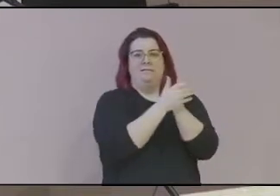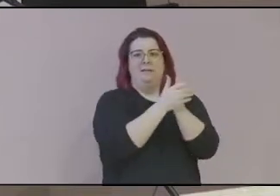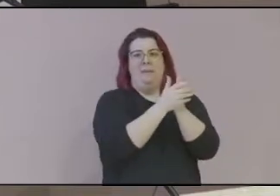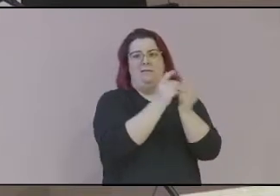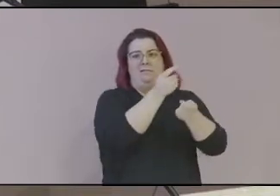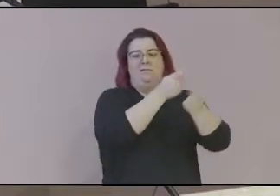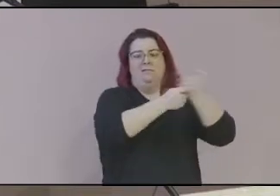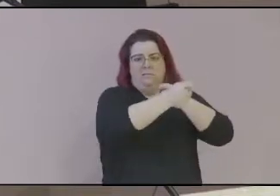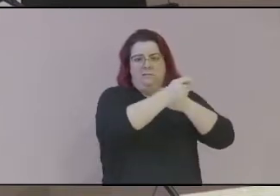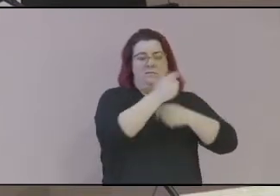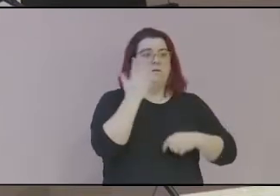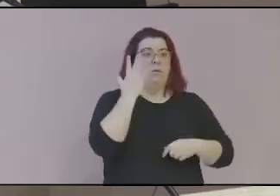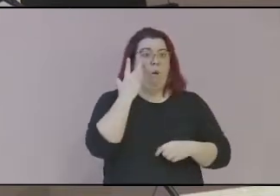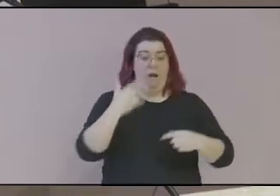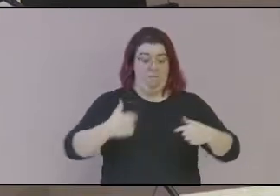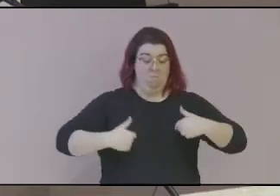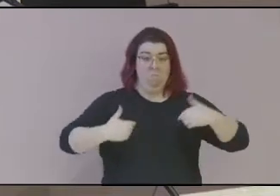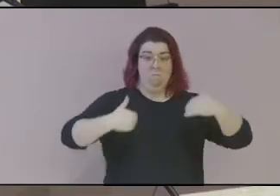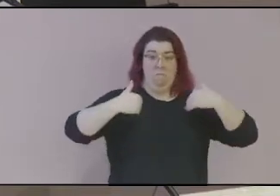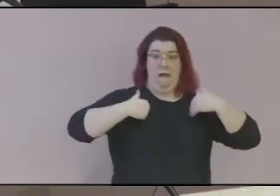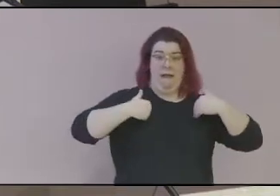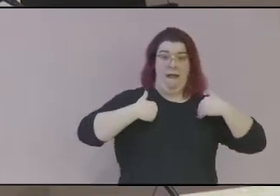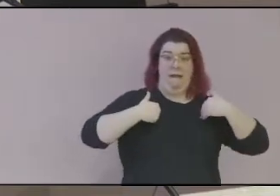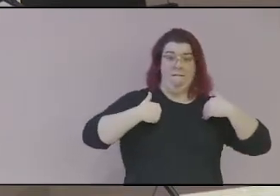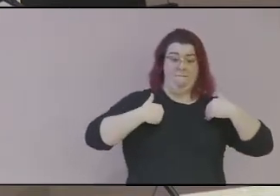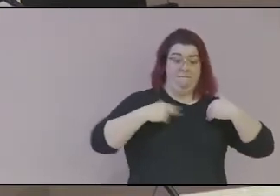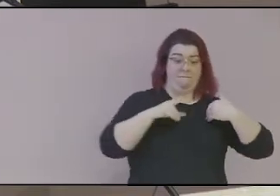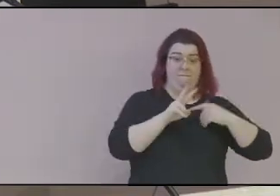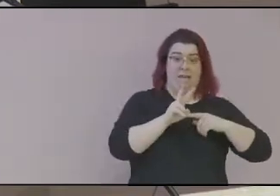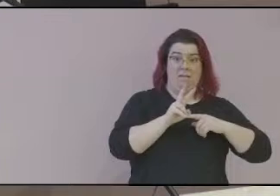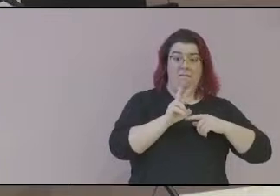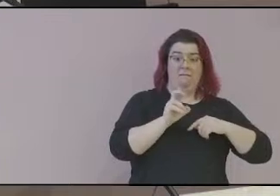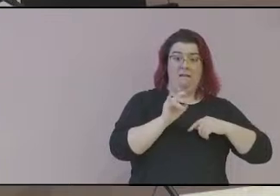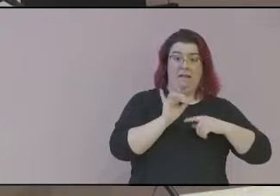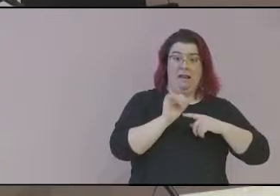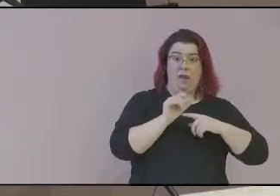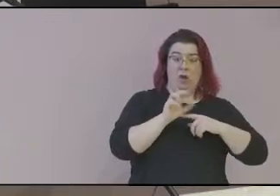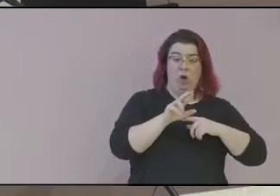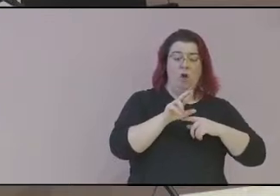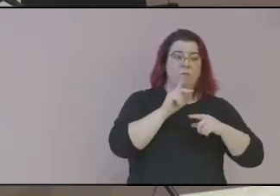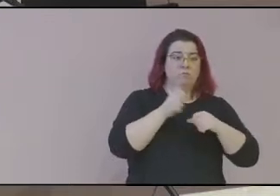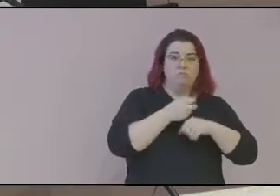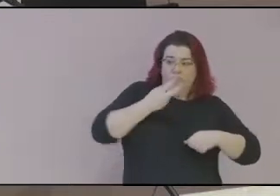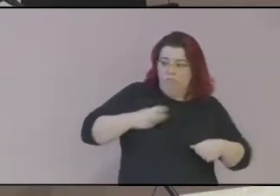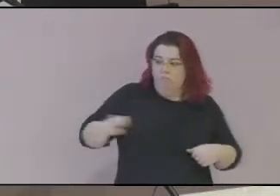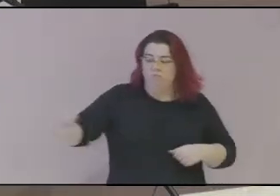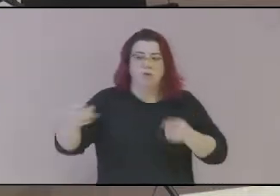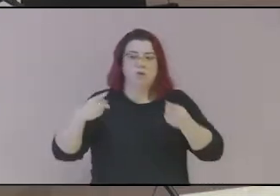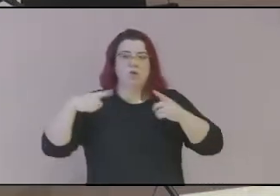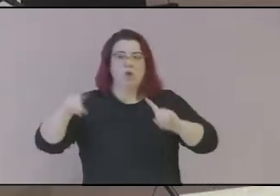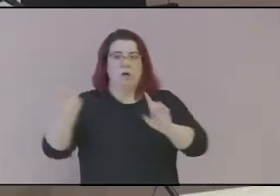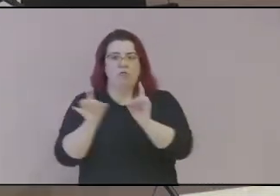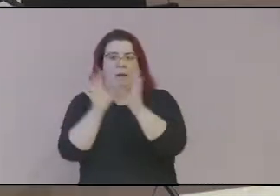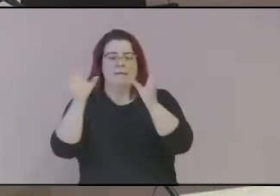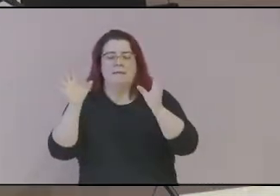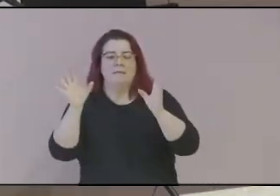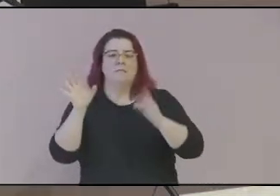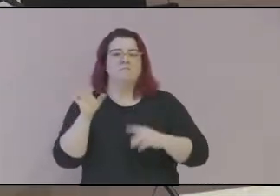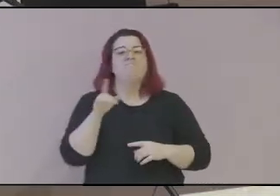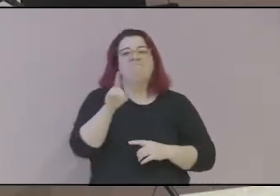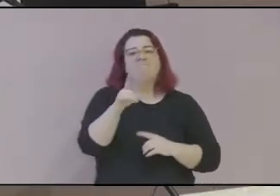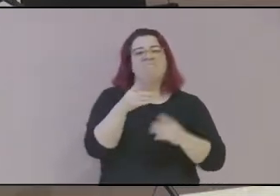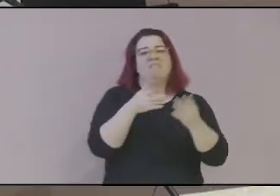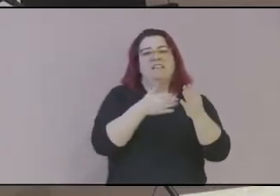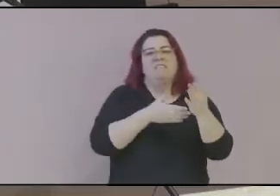having their devices reallocated in acute care settings. They lost that lawsuit. The activist